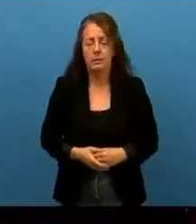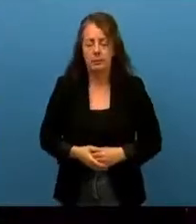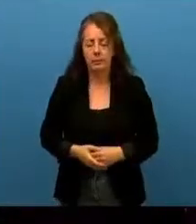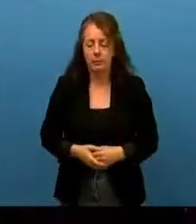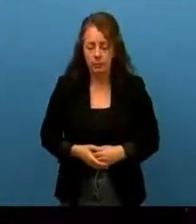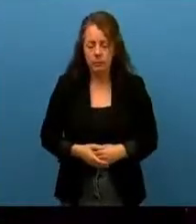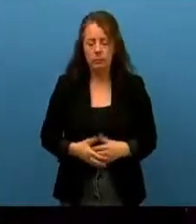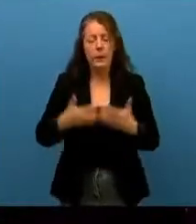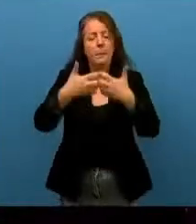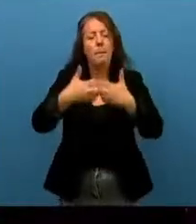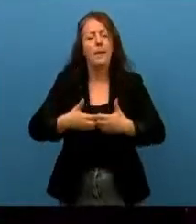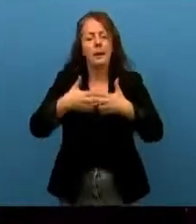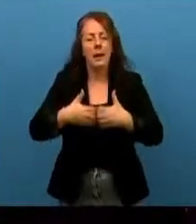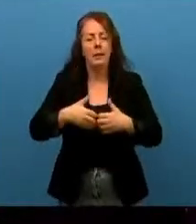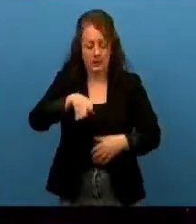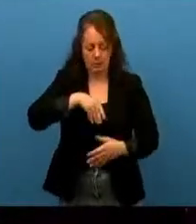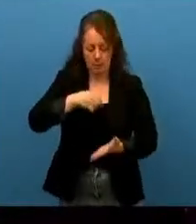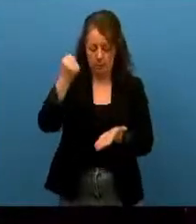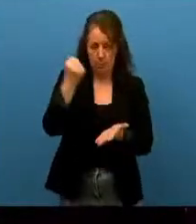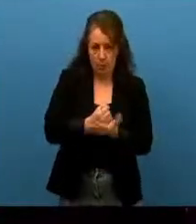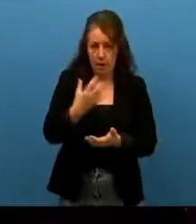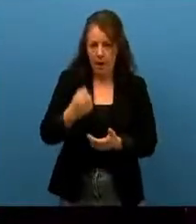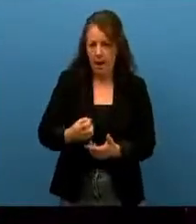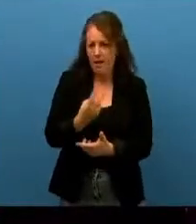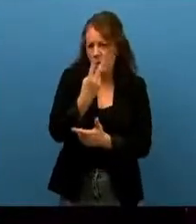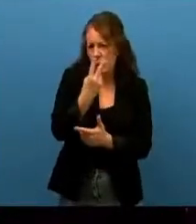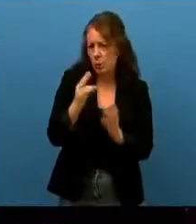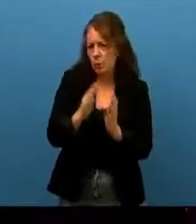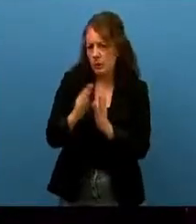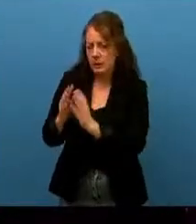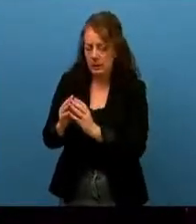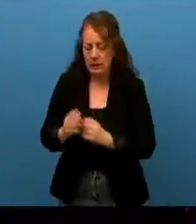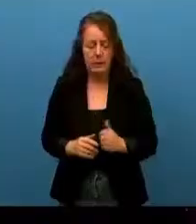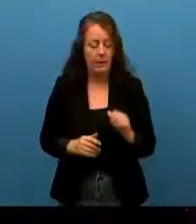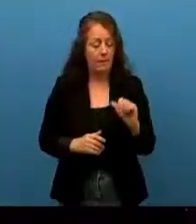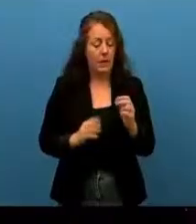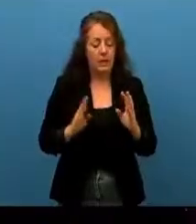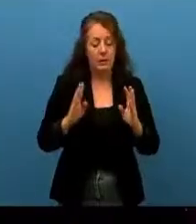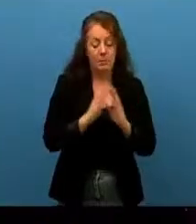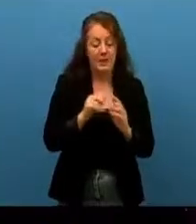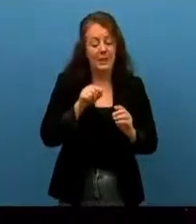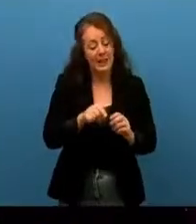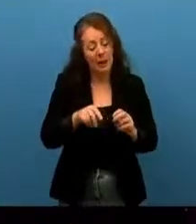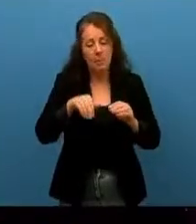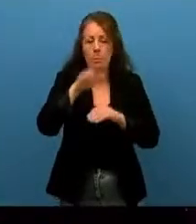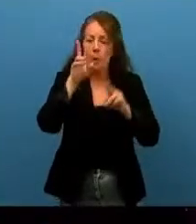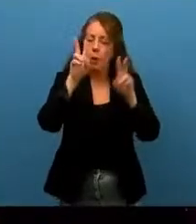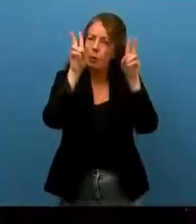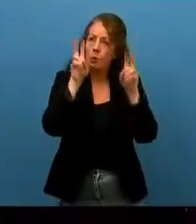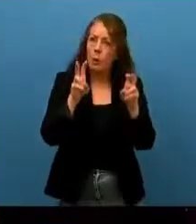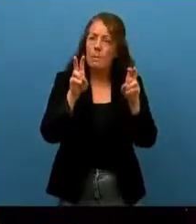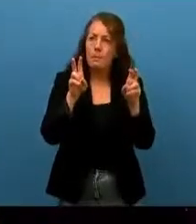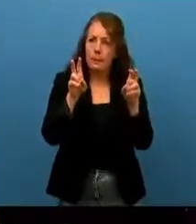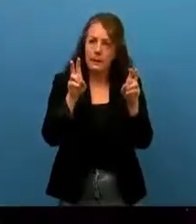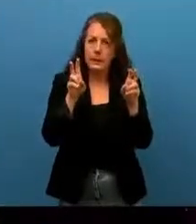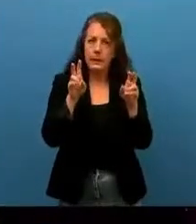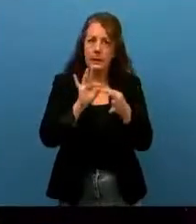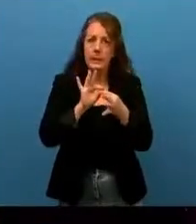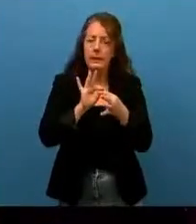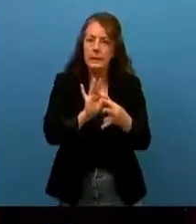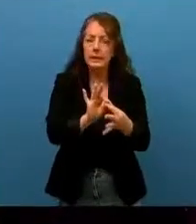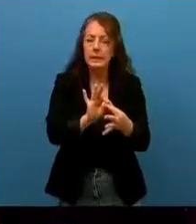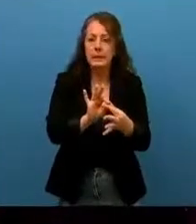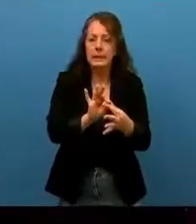first intersessional, this discussion centered on questions about what form the accreditation mechanism should take.